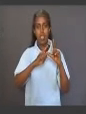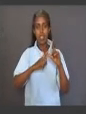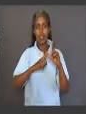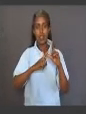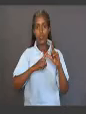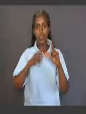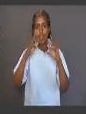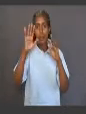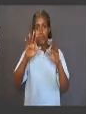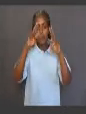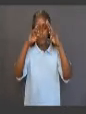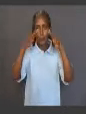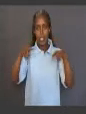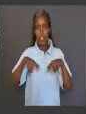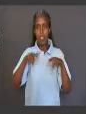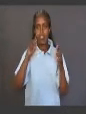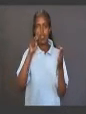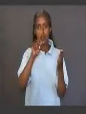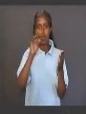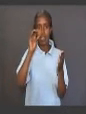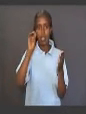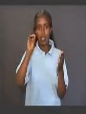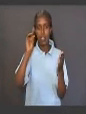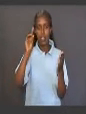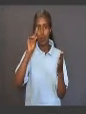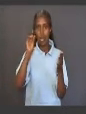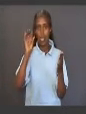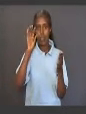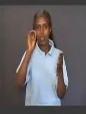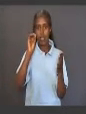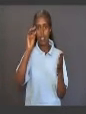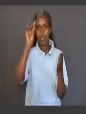the pentagon is 108 degrees.